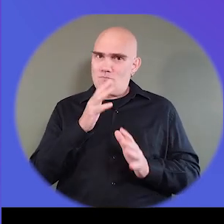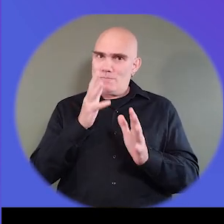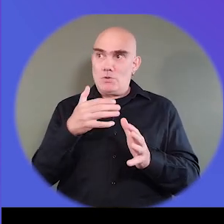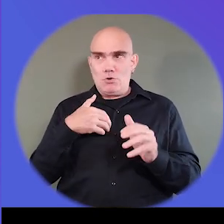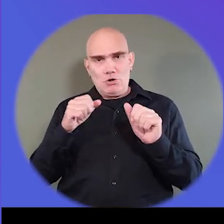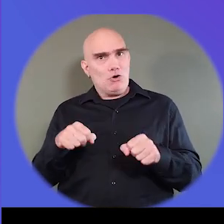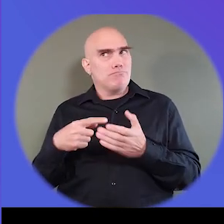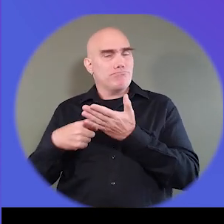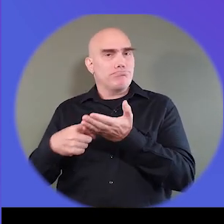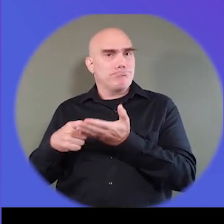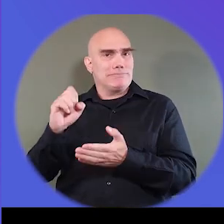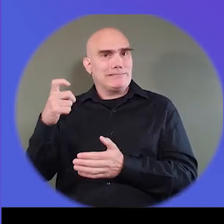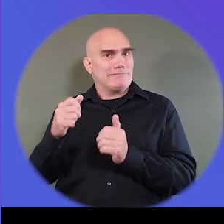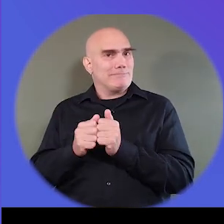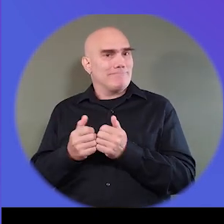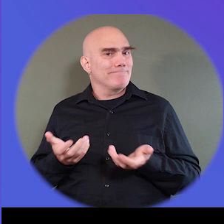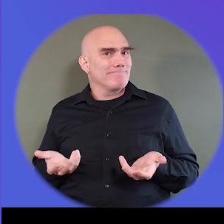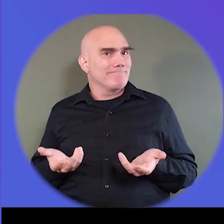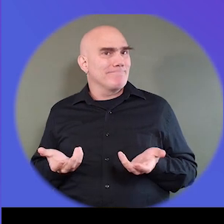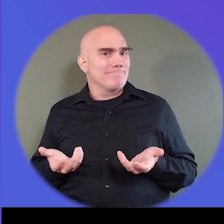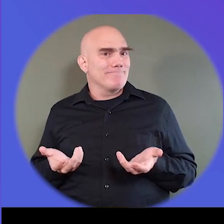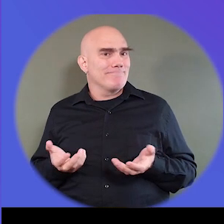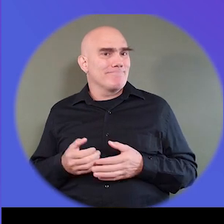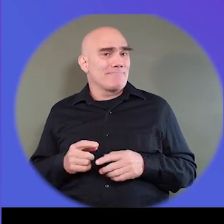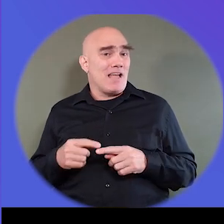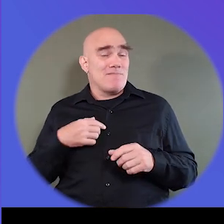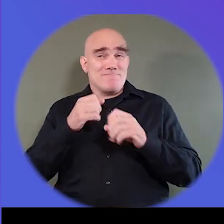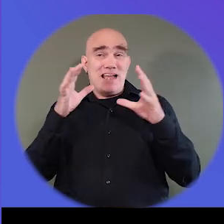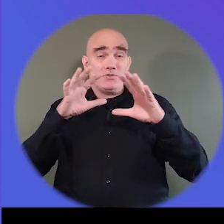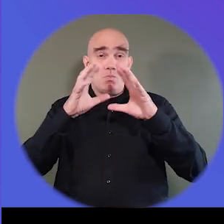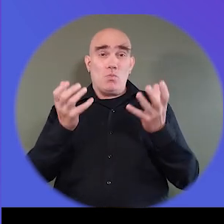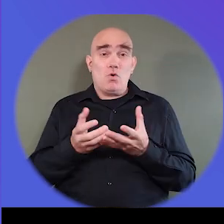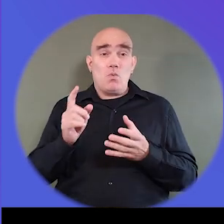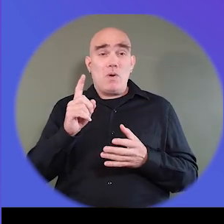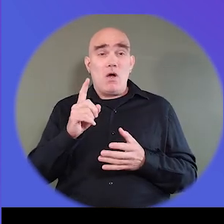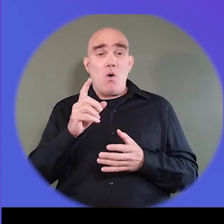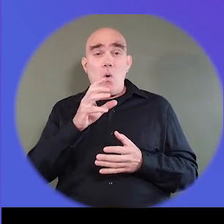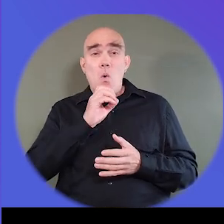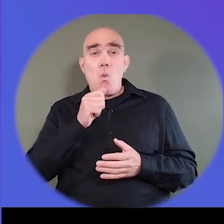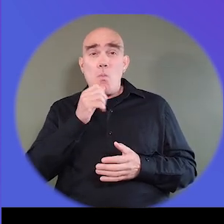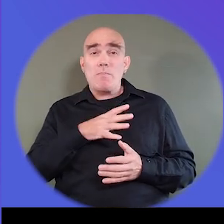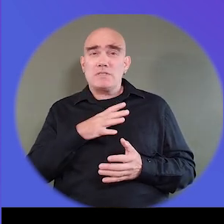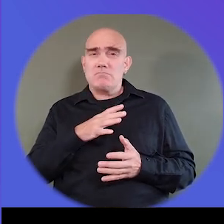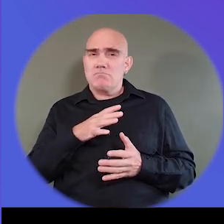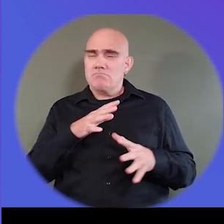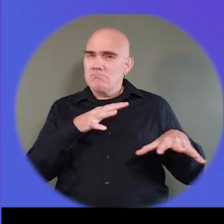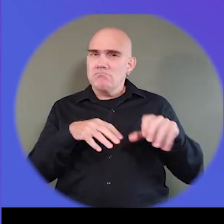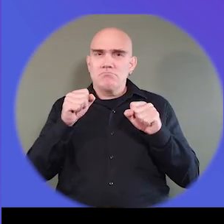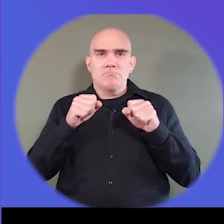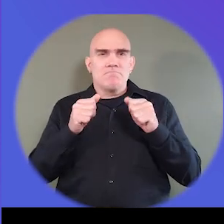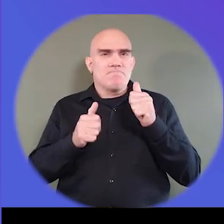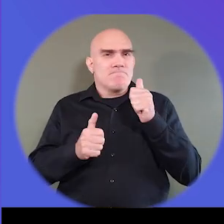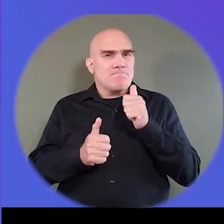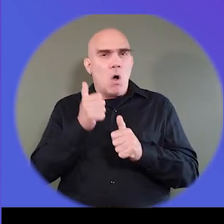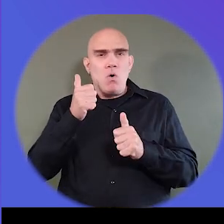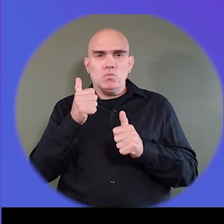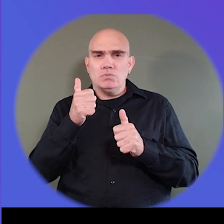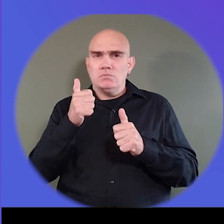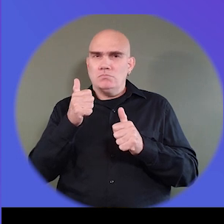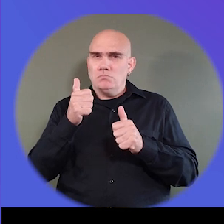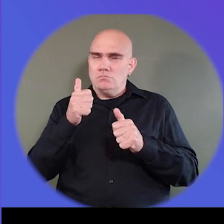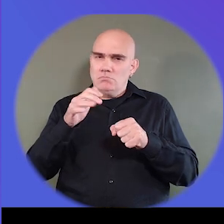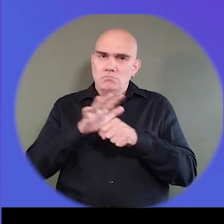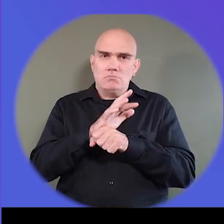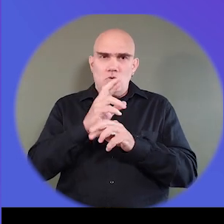grandmother we could talk to about sex, but I imagine a world where old women command the